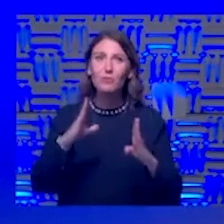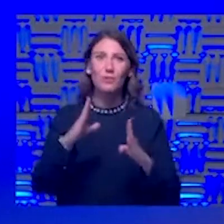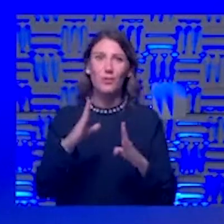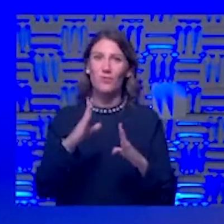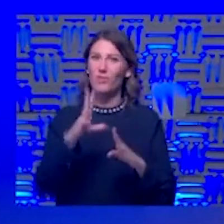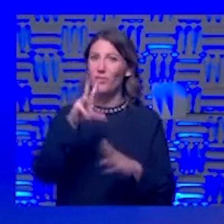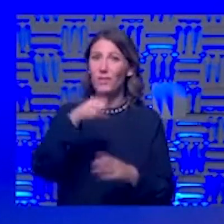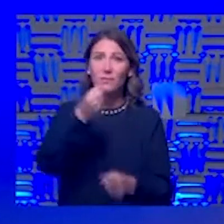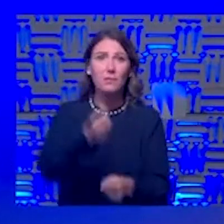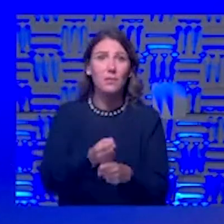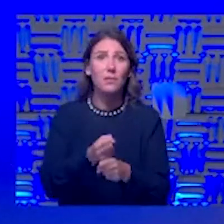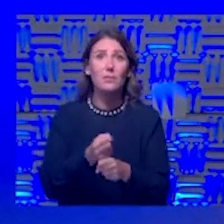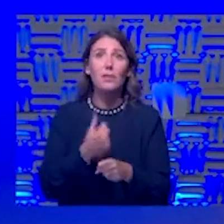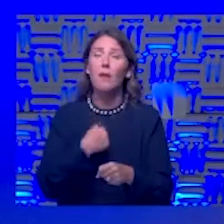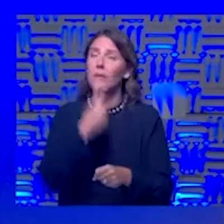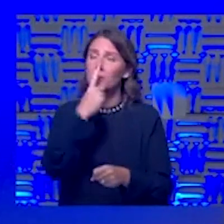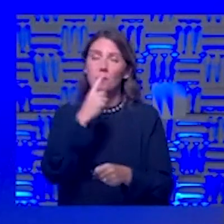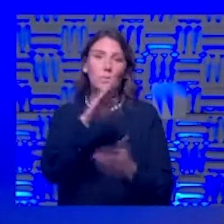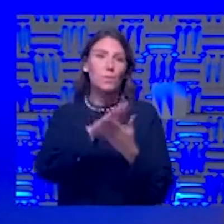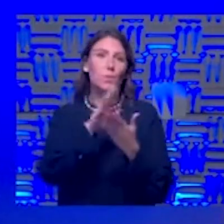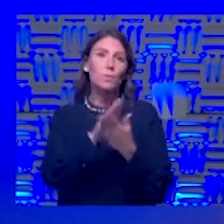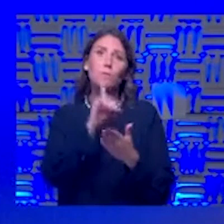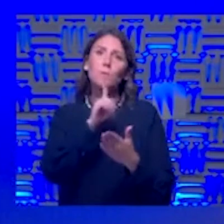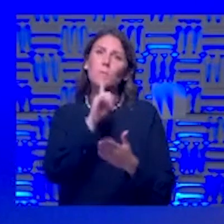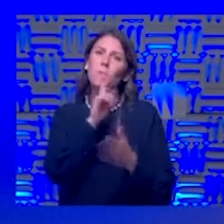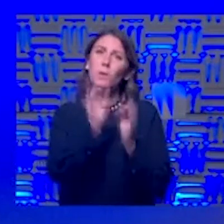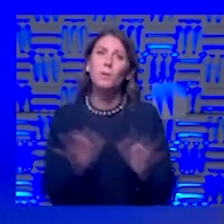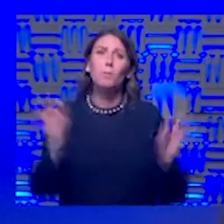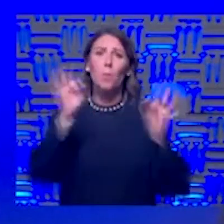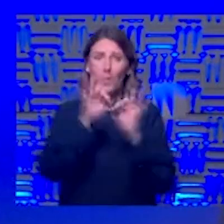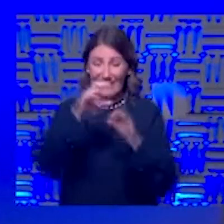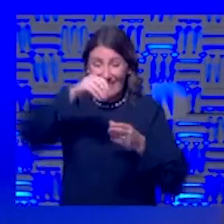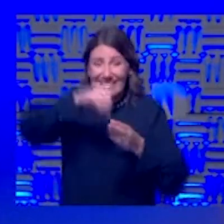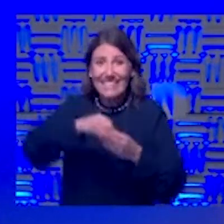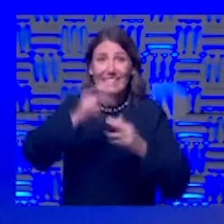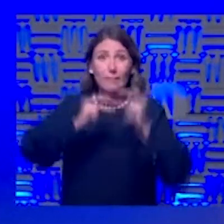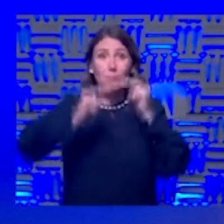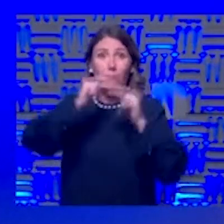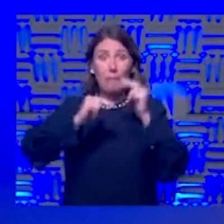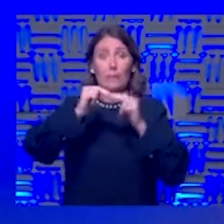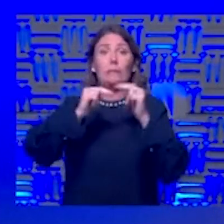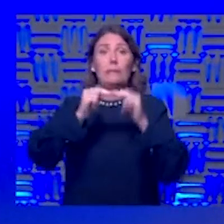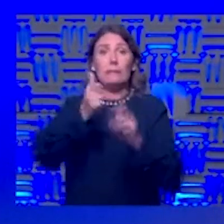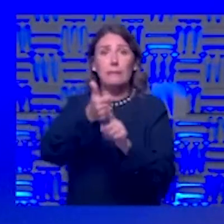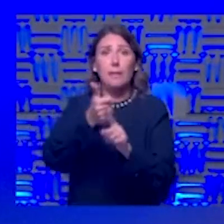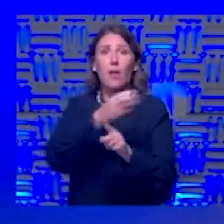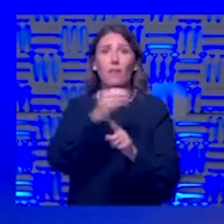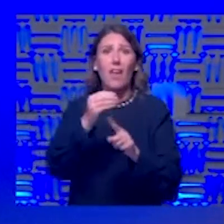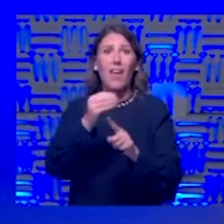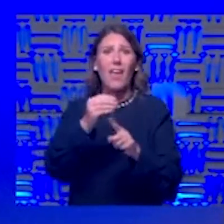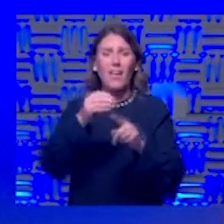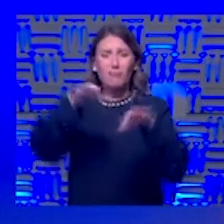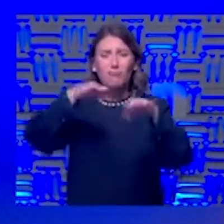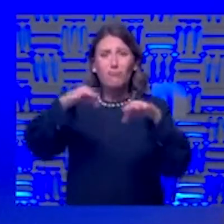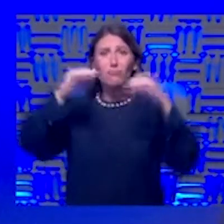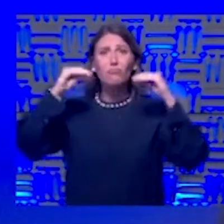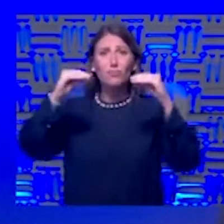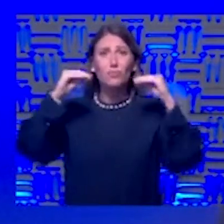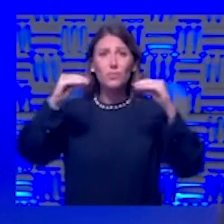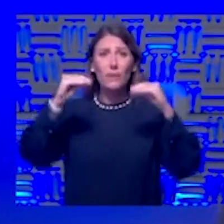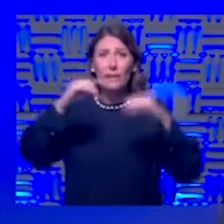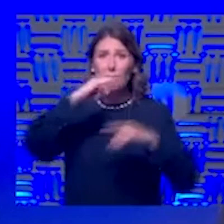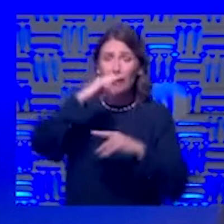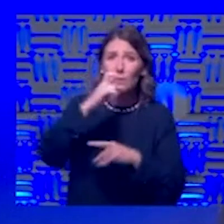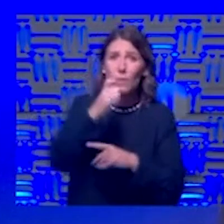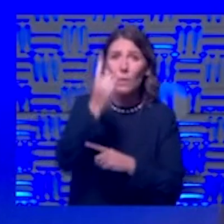know, I think school is vitally important for being in that building, given that direction, especially to those younger kids who don't get it. And if you're